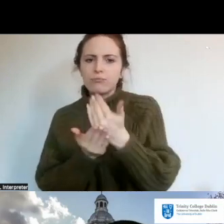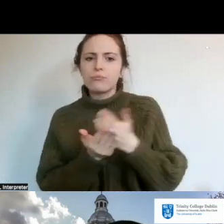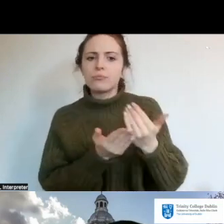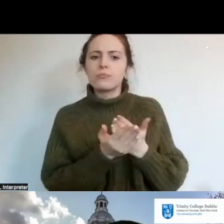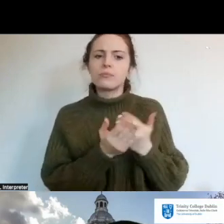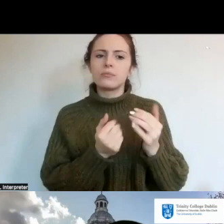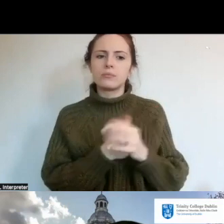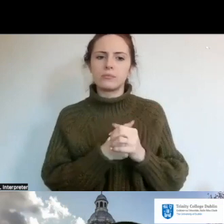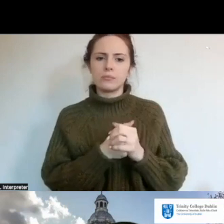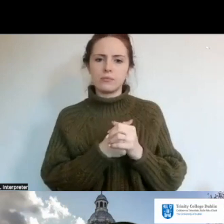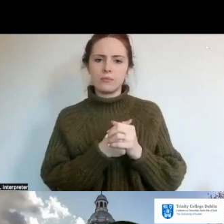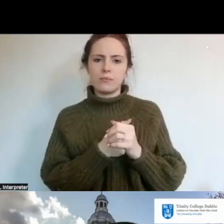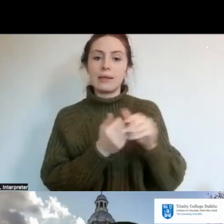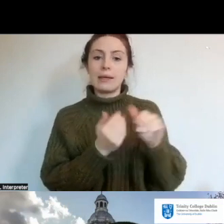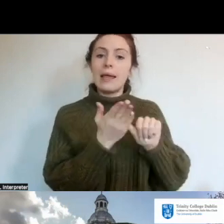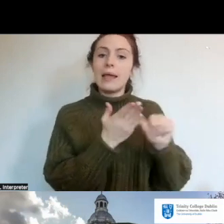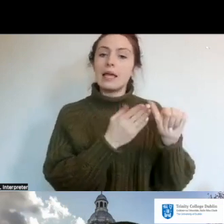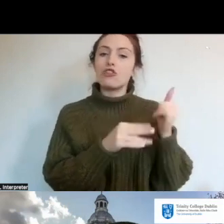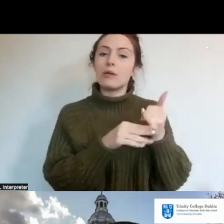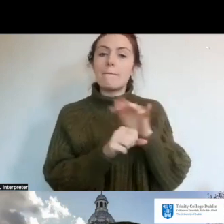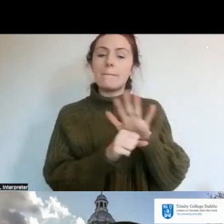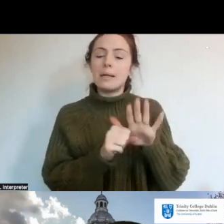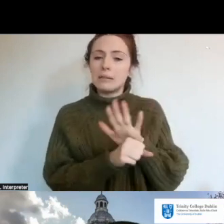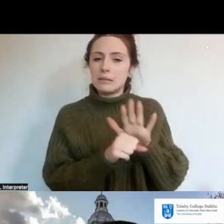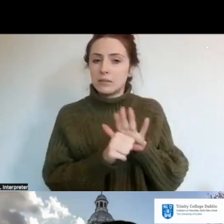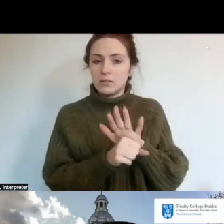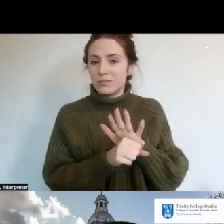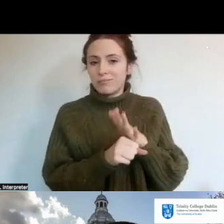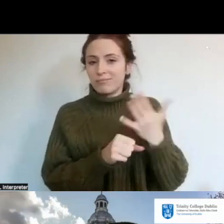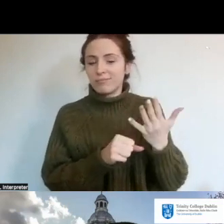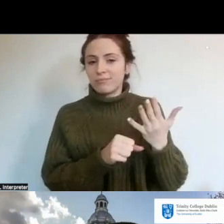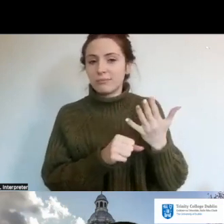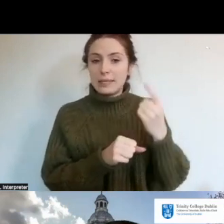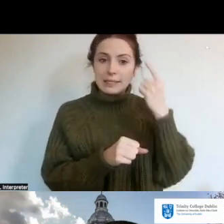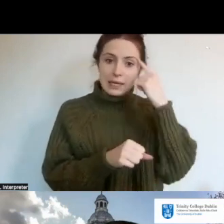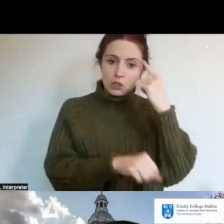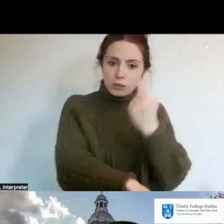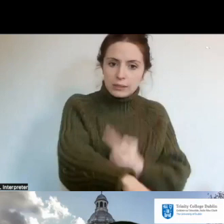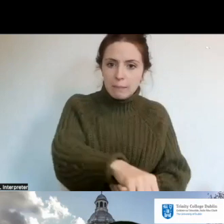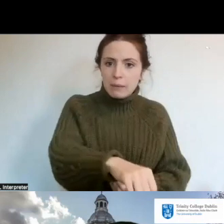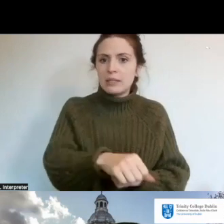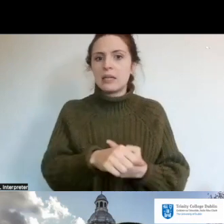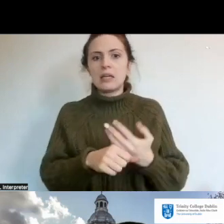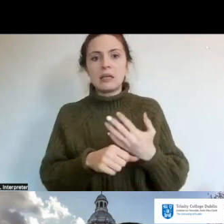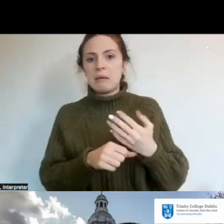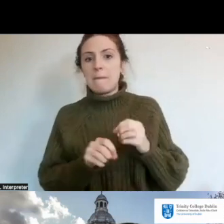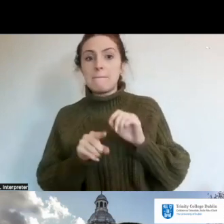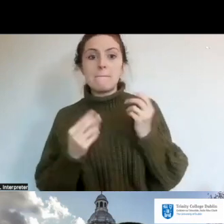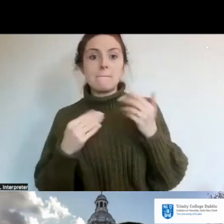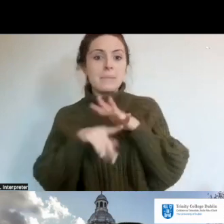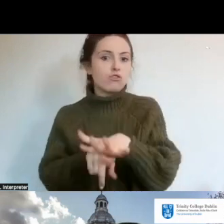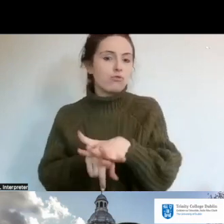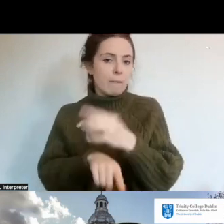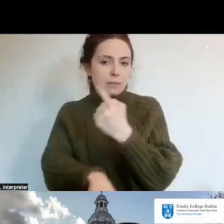which goes across all the age-related literature, intellectual disability-focused and mainstream-focused,